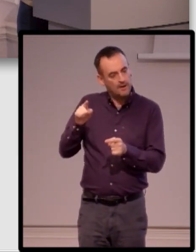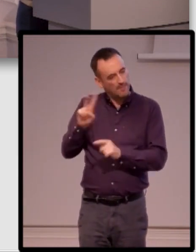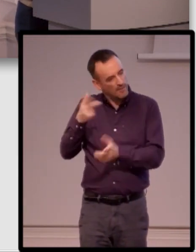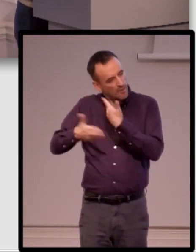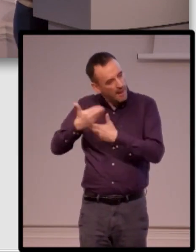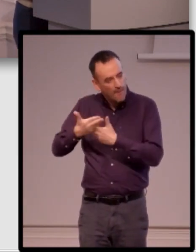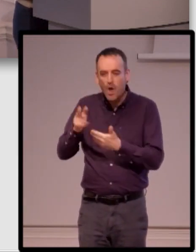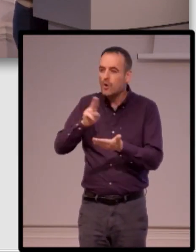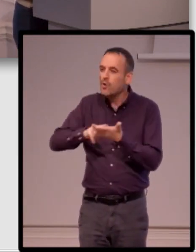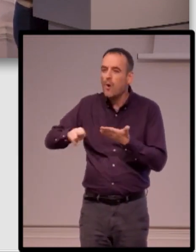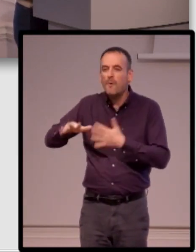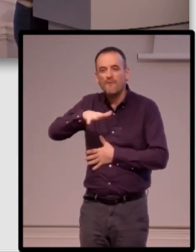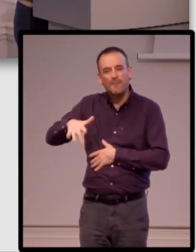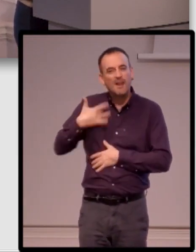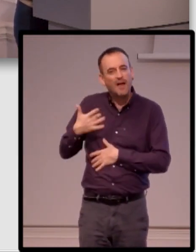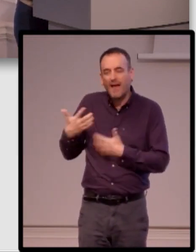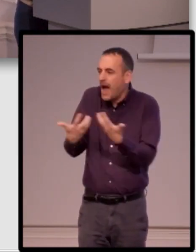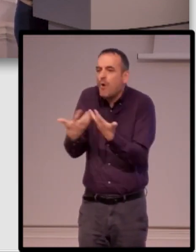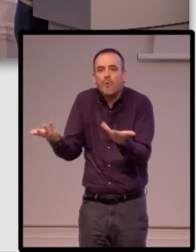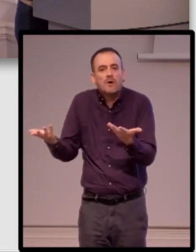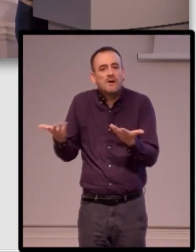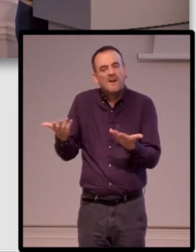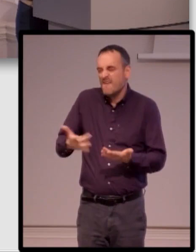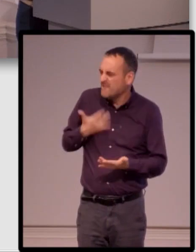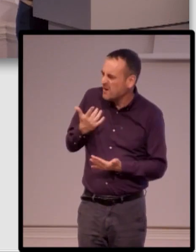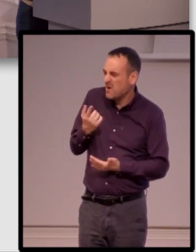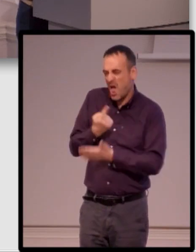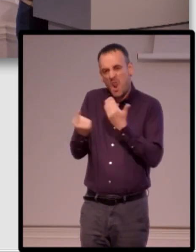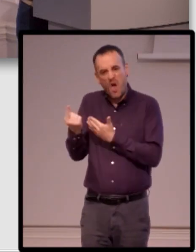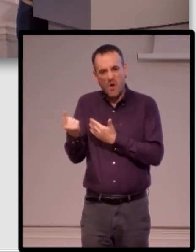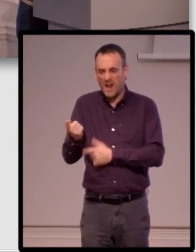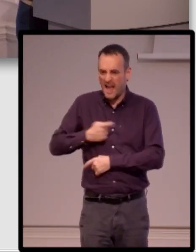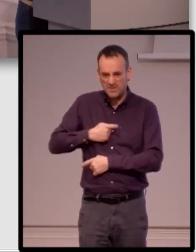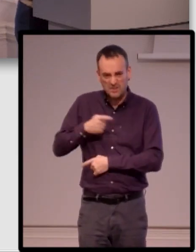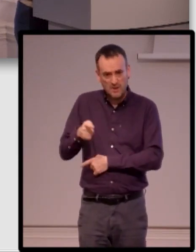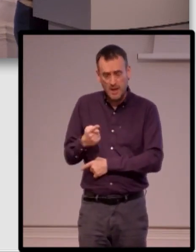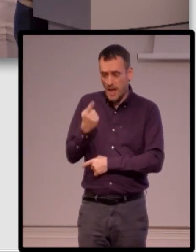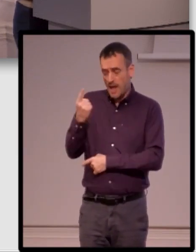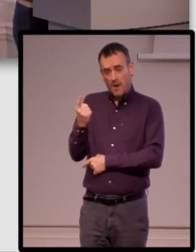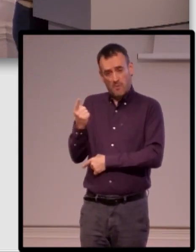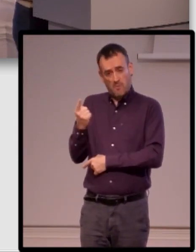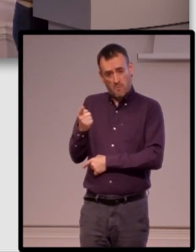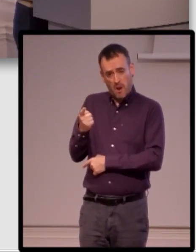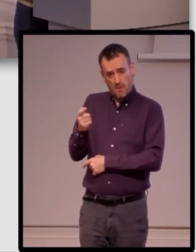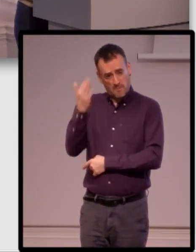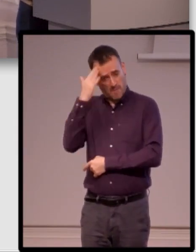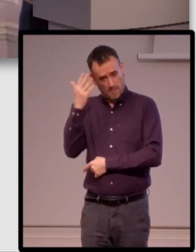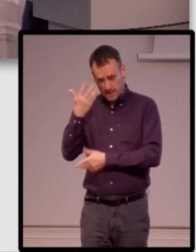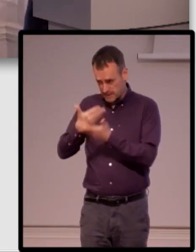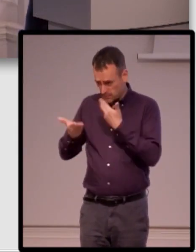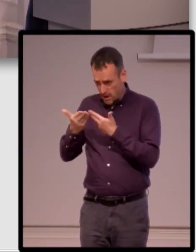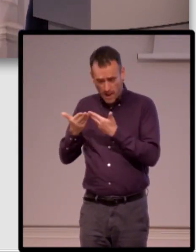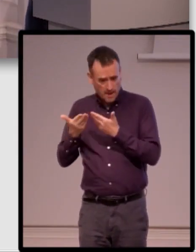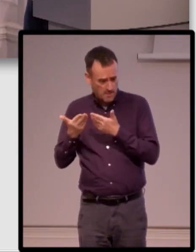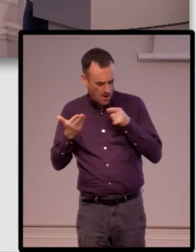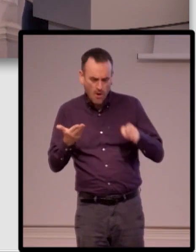life, they often felt alone and anxious. And one mother even described it as a traumatic time as she learned how to cope with